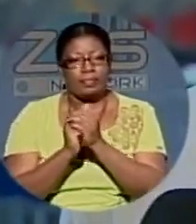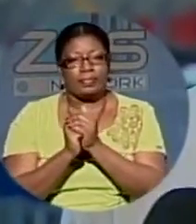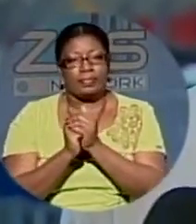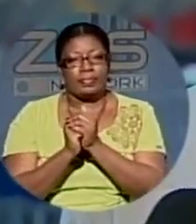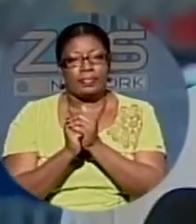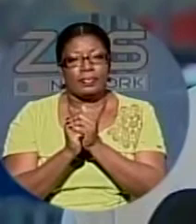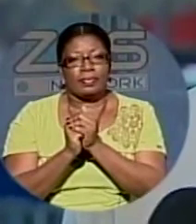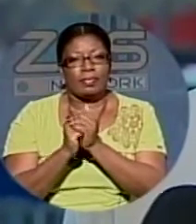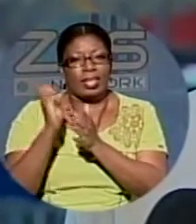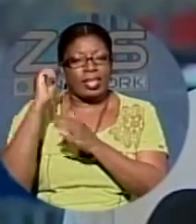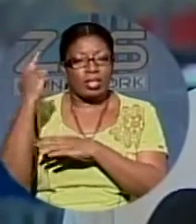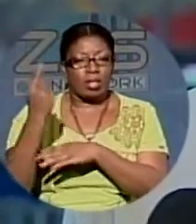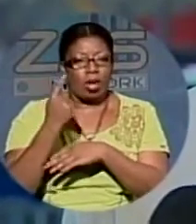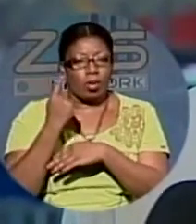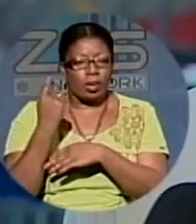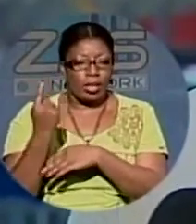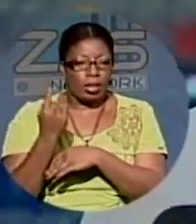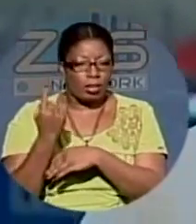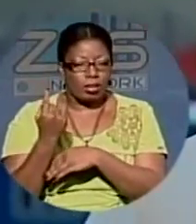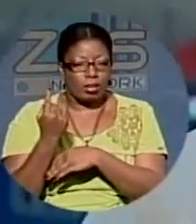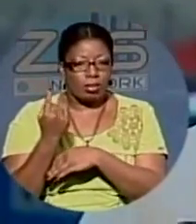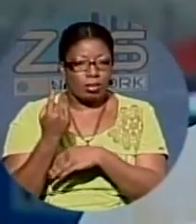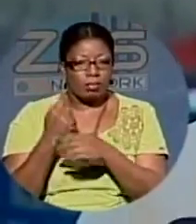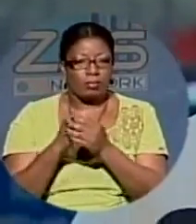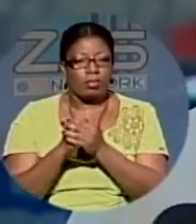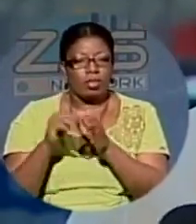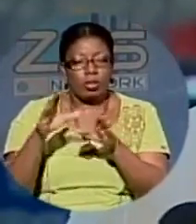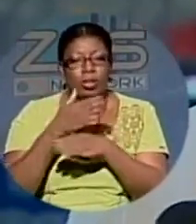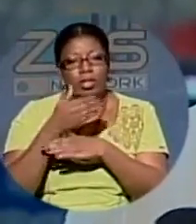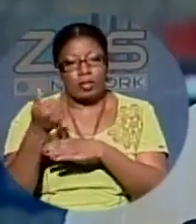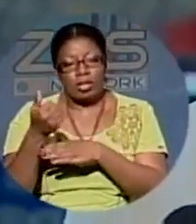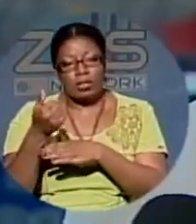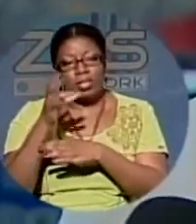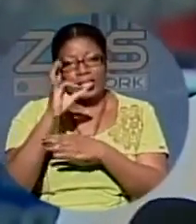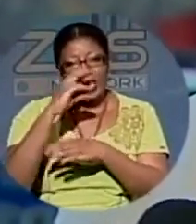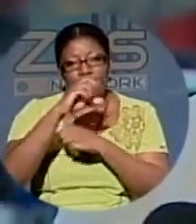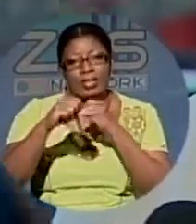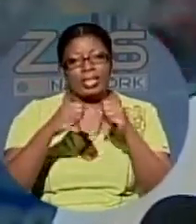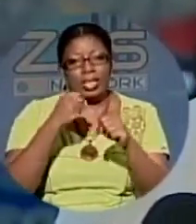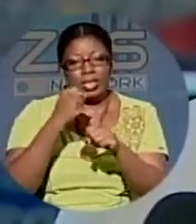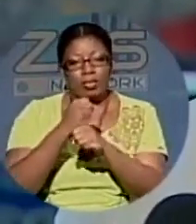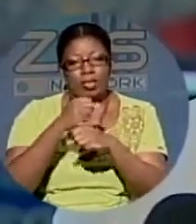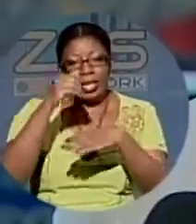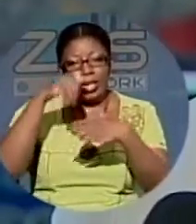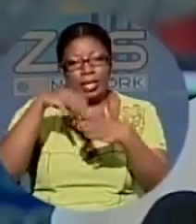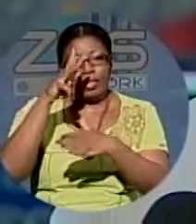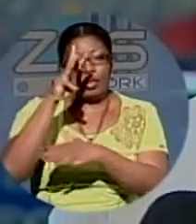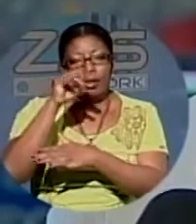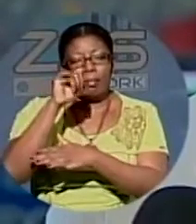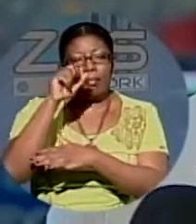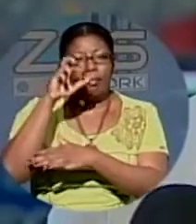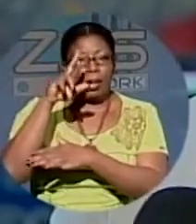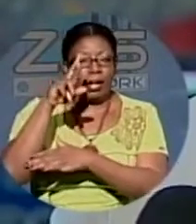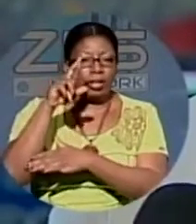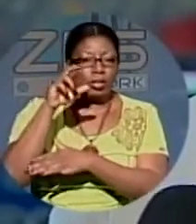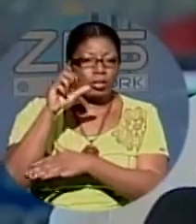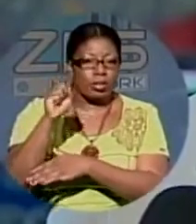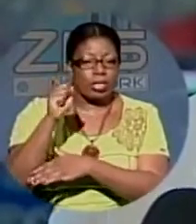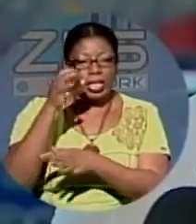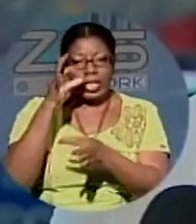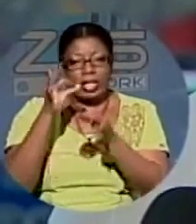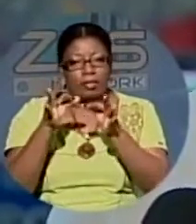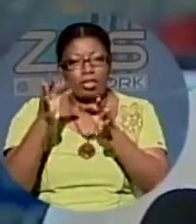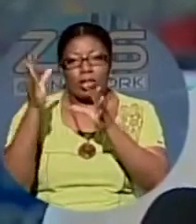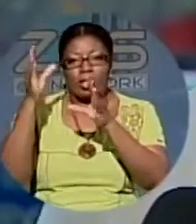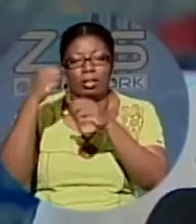been, you can only give it to him because he's been there like for 7 years in the minors. And, you keep saying, well, is he going to make it? Is he going to make